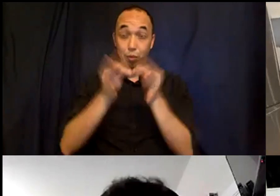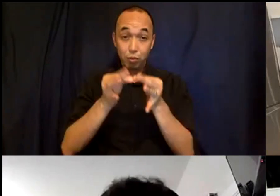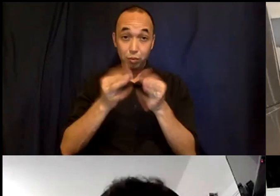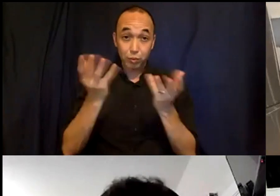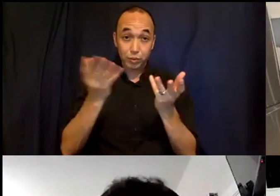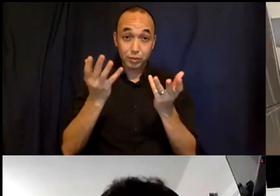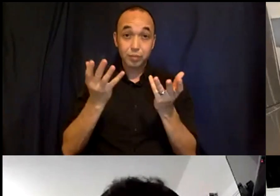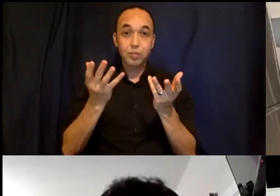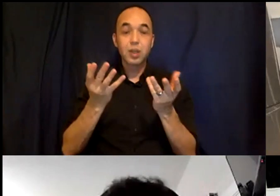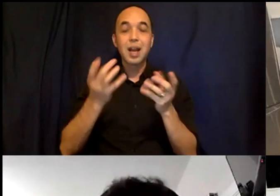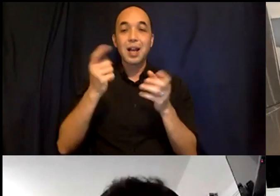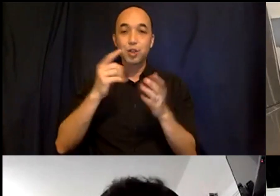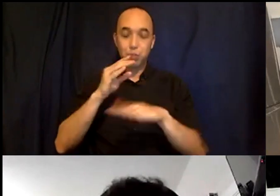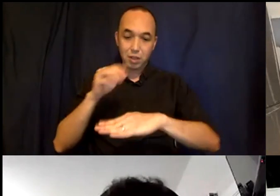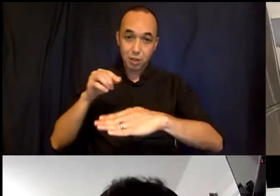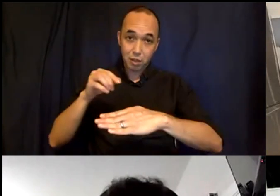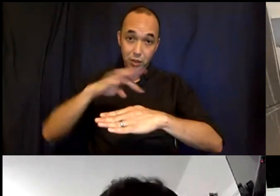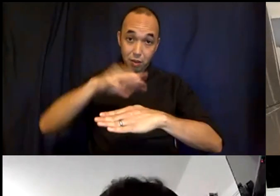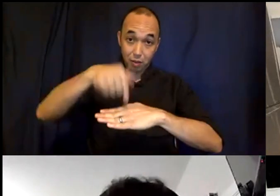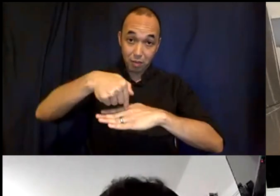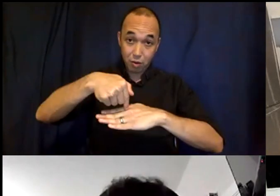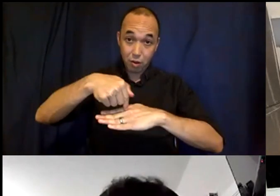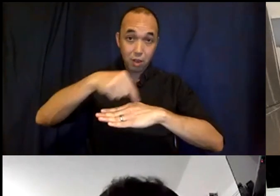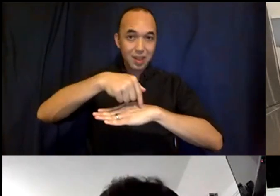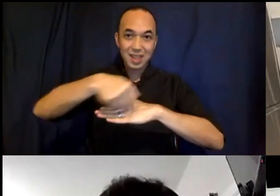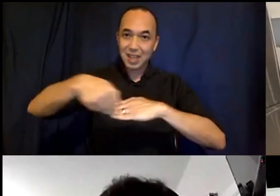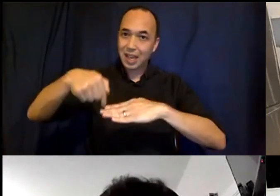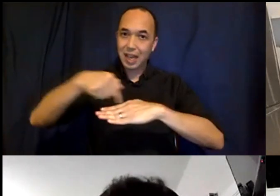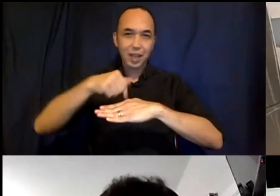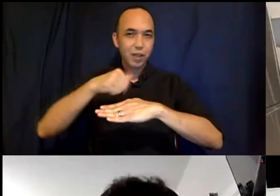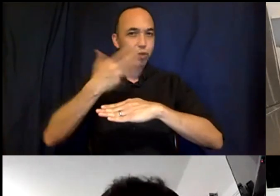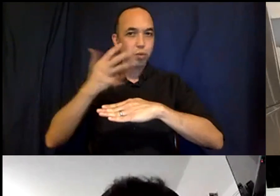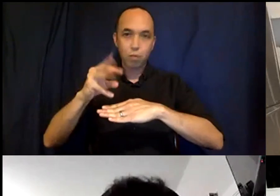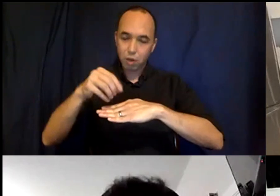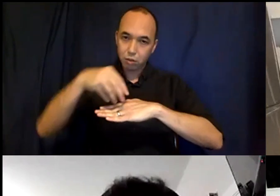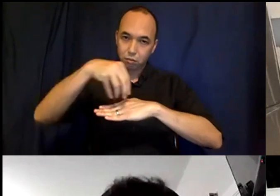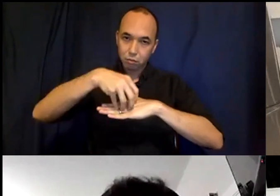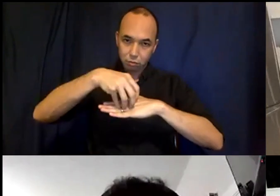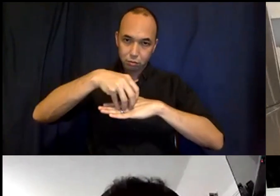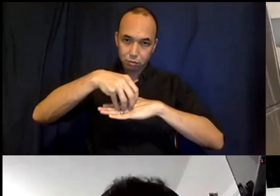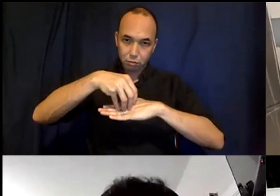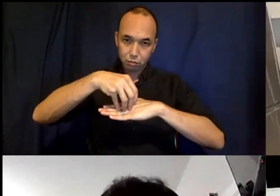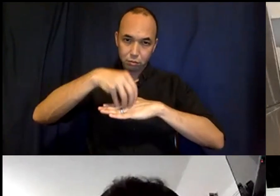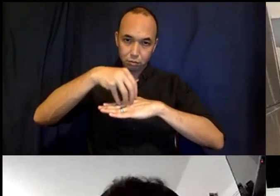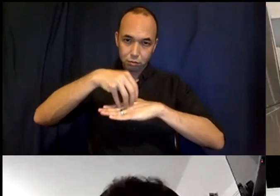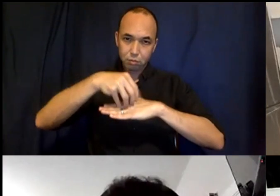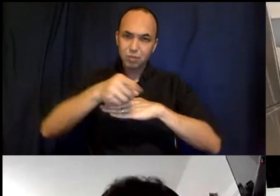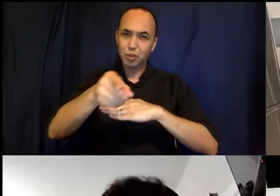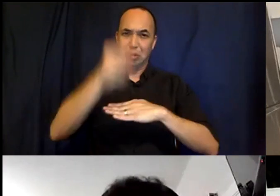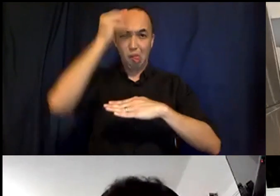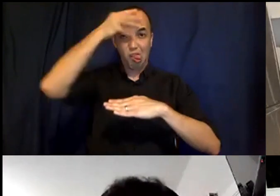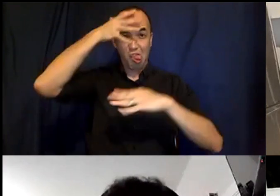center, not too close to the edge. All right. So that's what I'm going to attempt to do while you ask me your question. You're very bloody tonight as well. You look